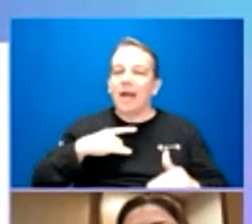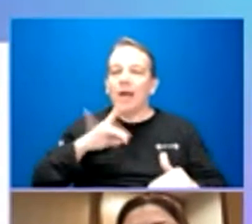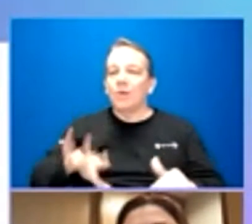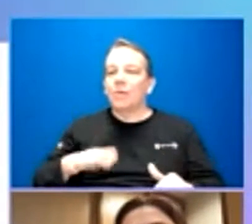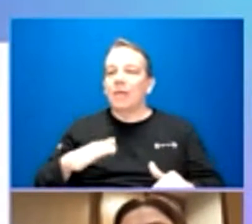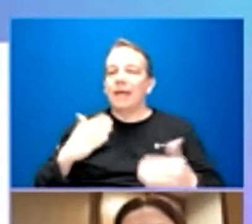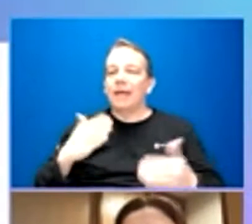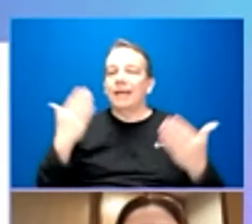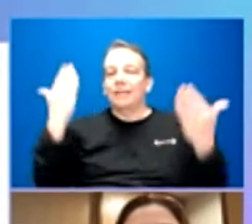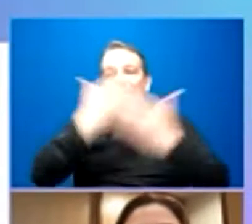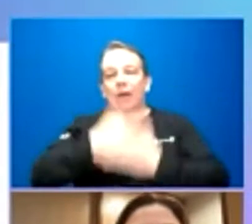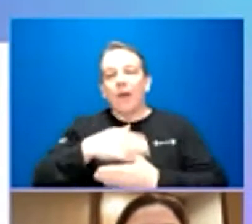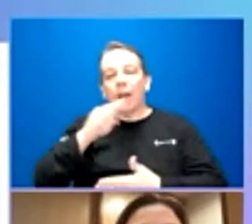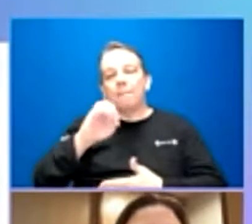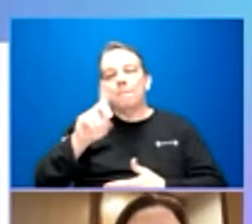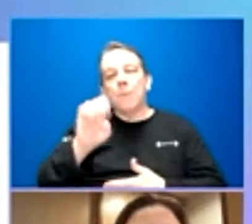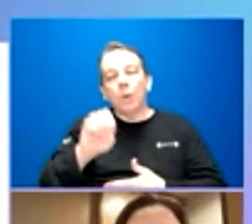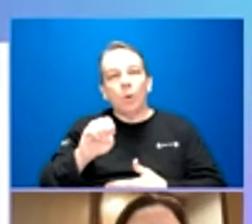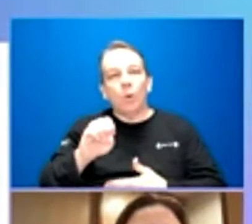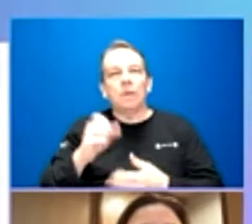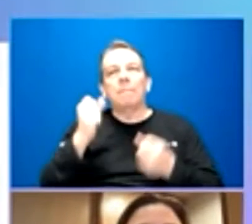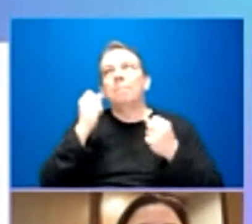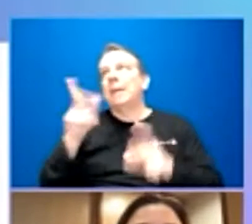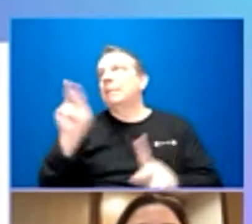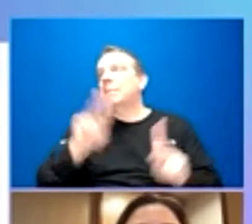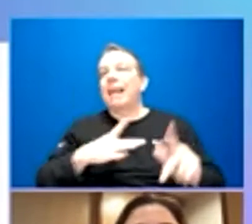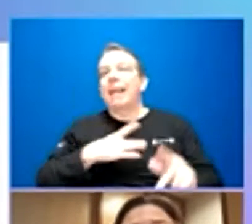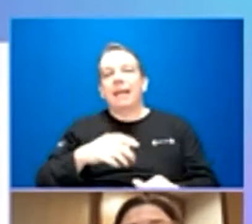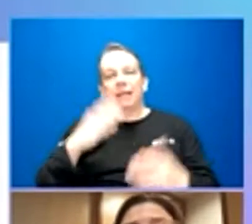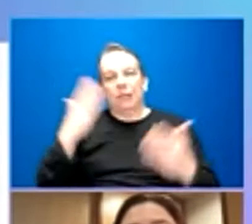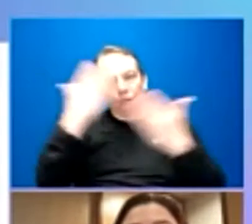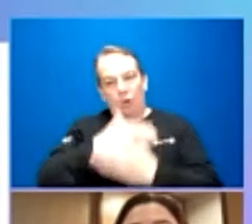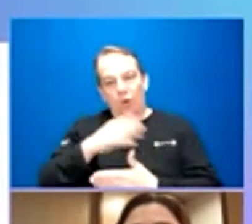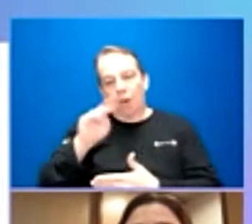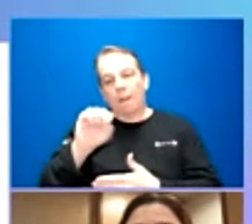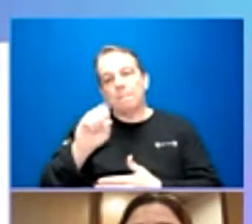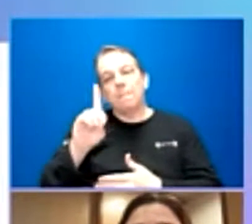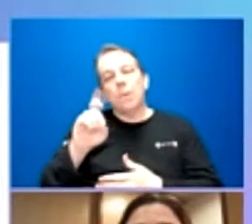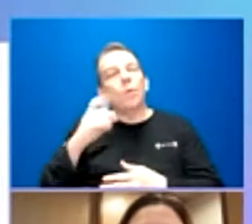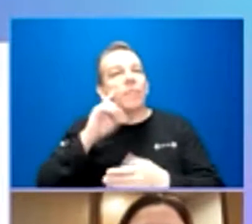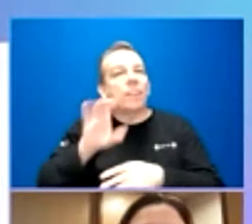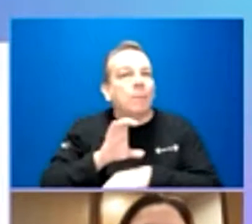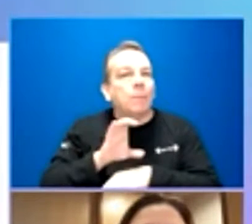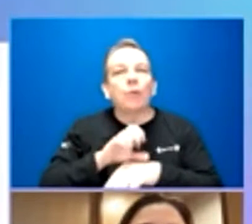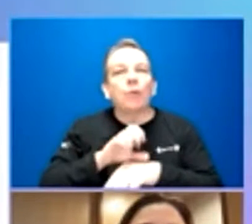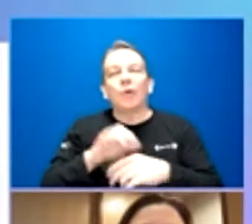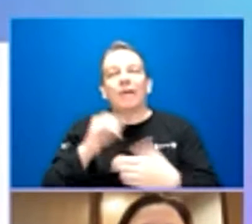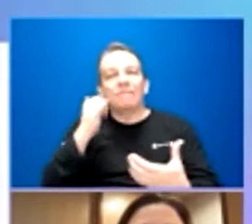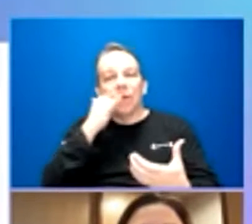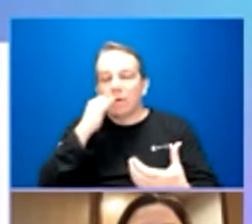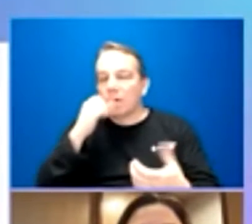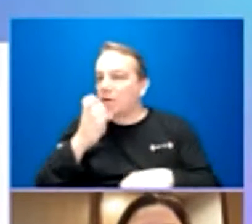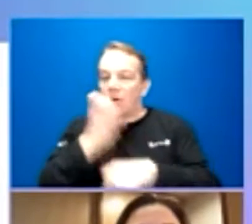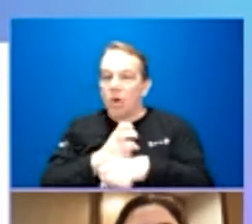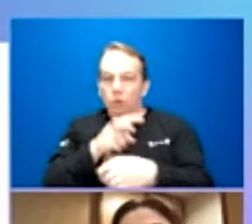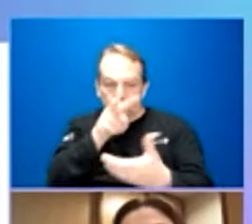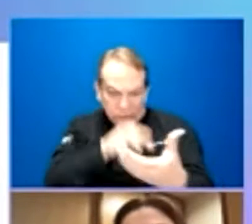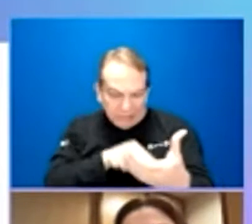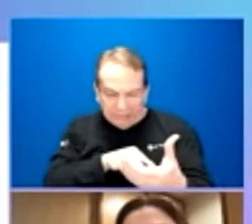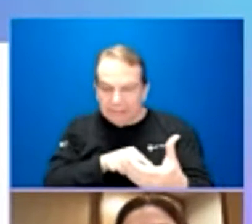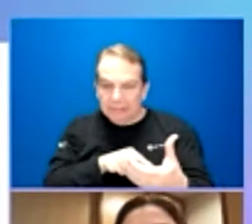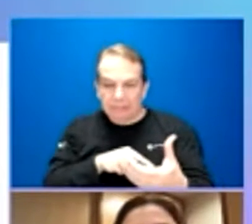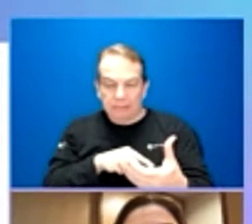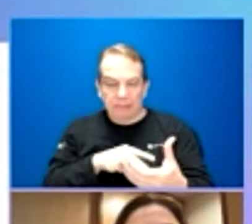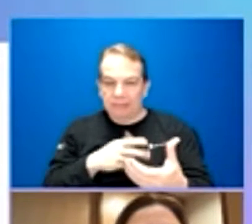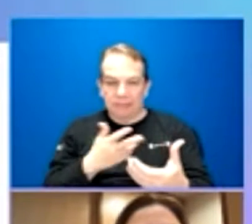mode. So I know lots of people really enjoy dark mode, but for me, it makes it really difficult for me to read text displayed in that